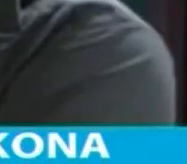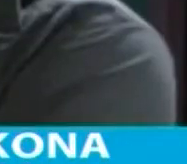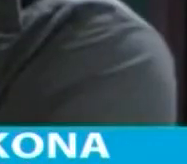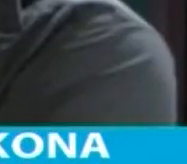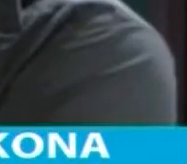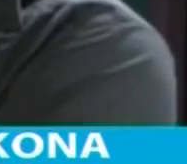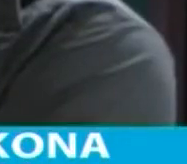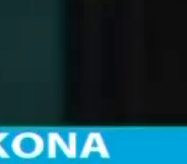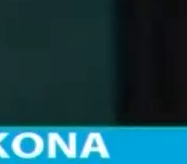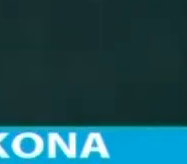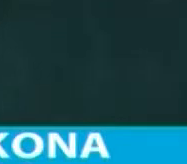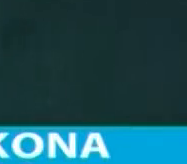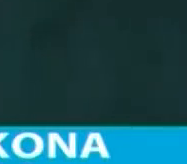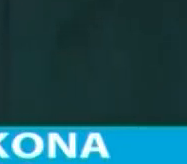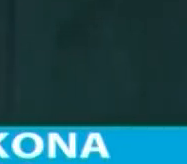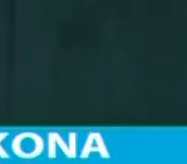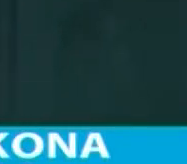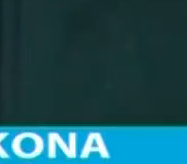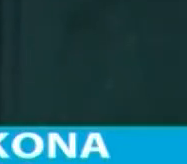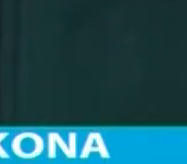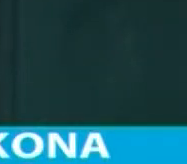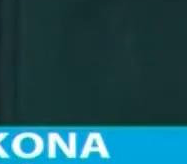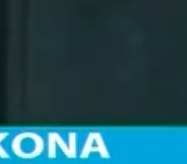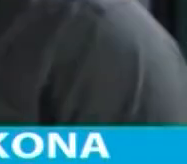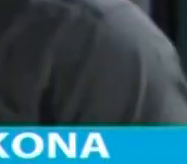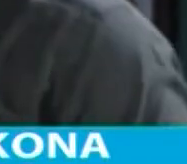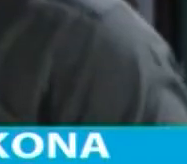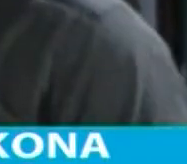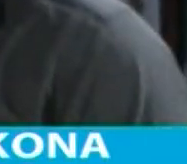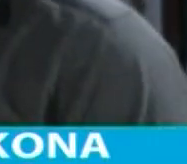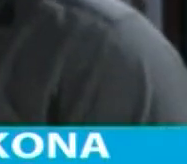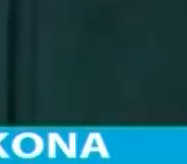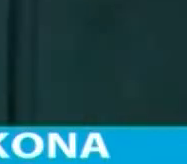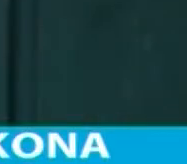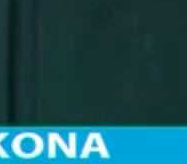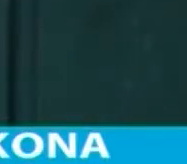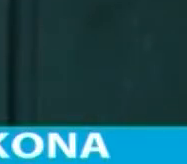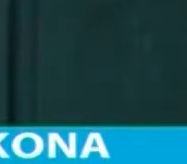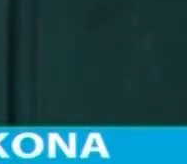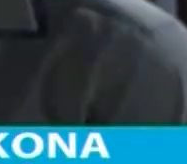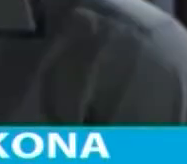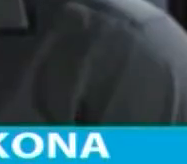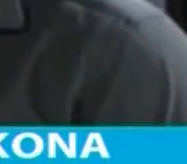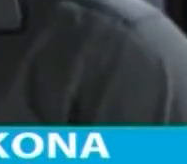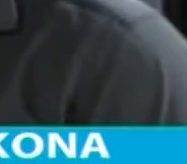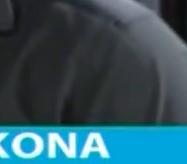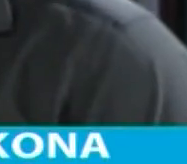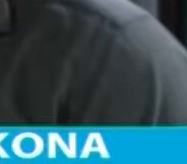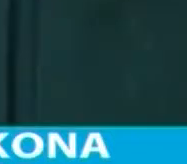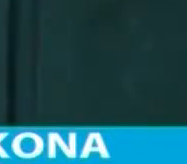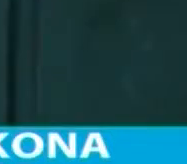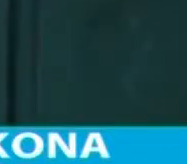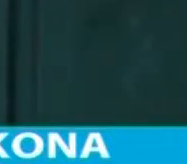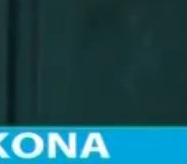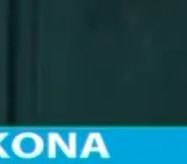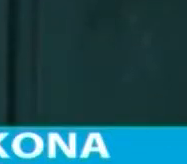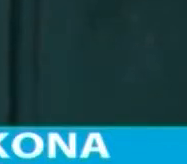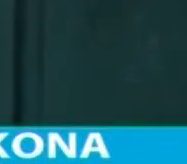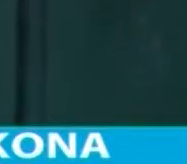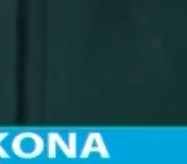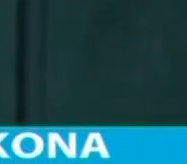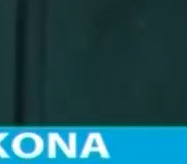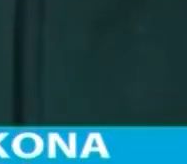Do you know how small I felt? Sitting there, waiting. I know. No, you don't. Have